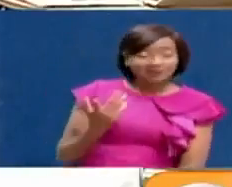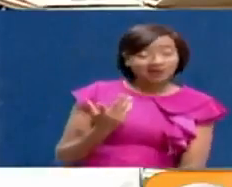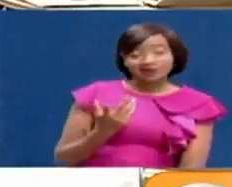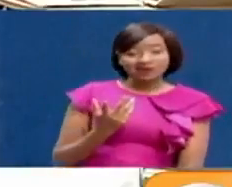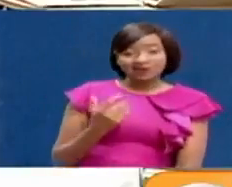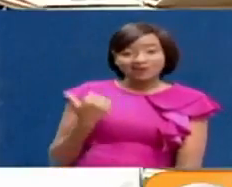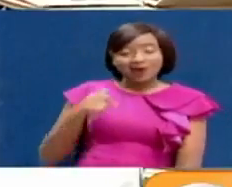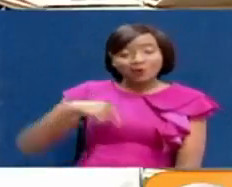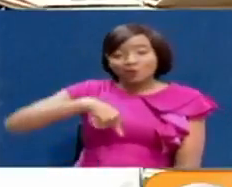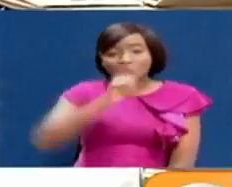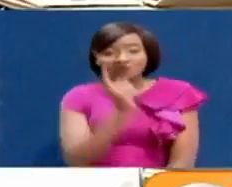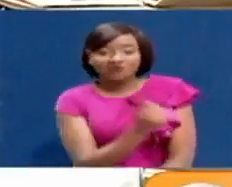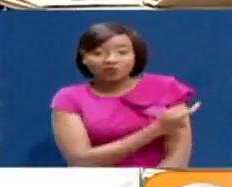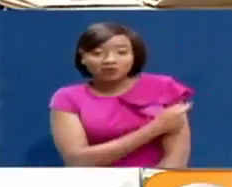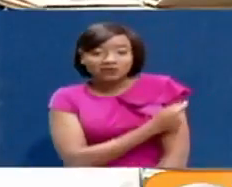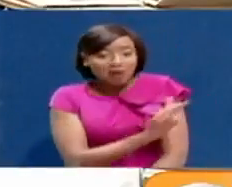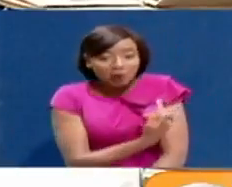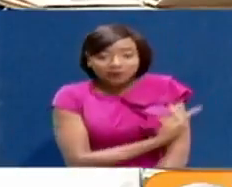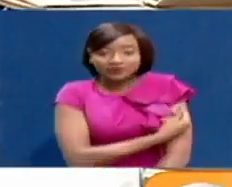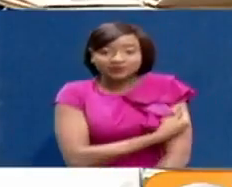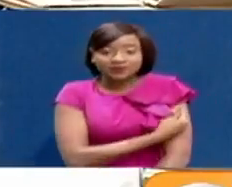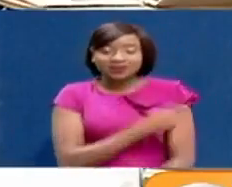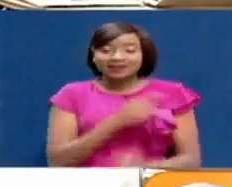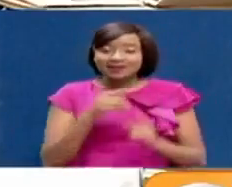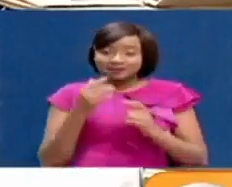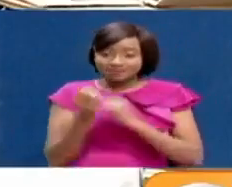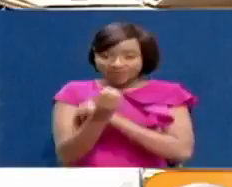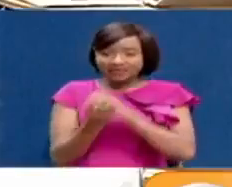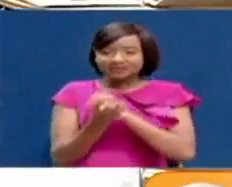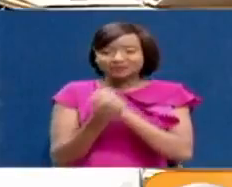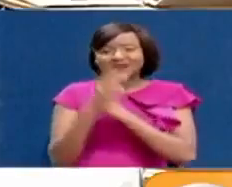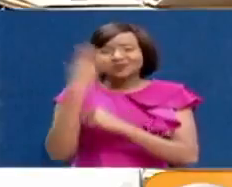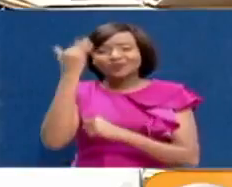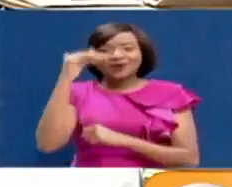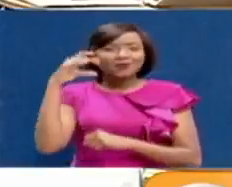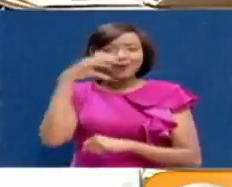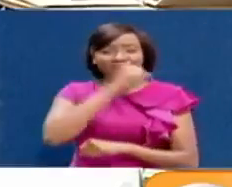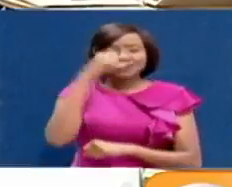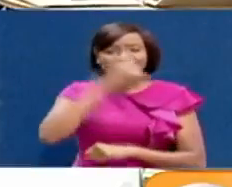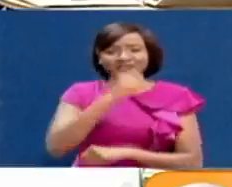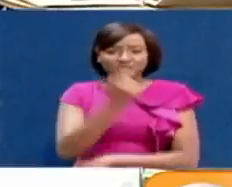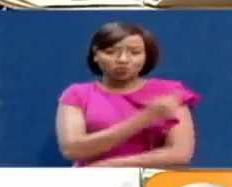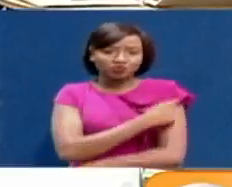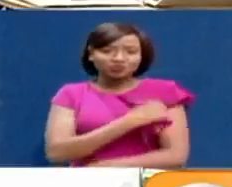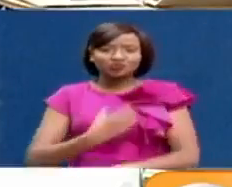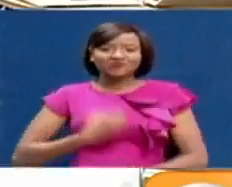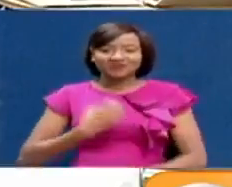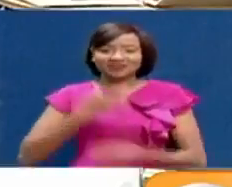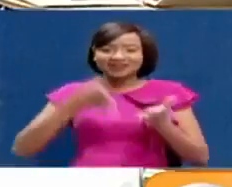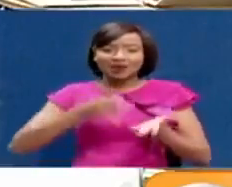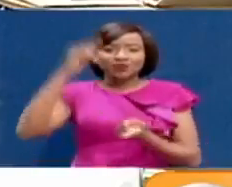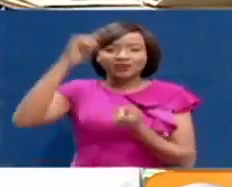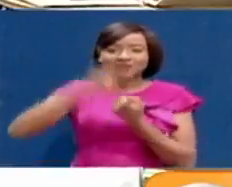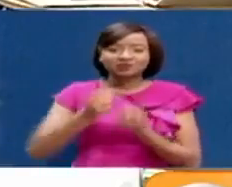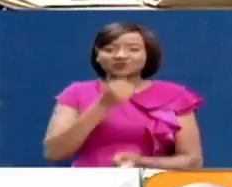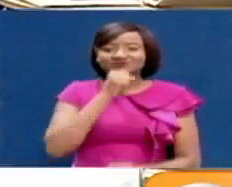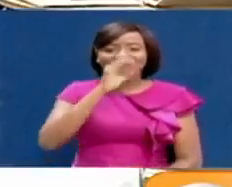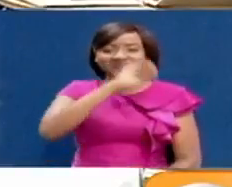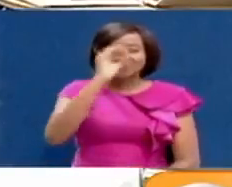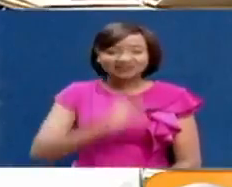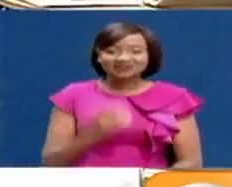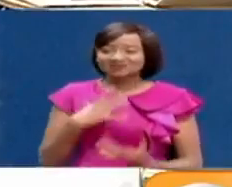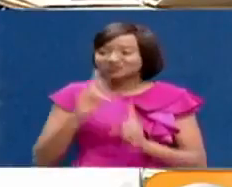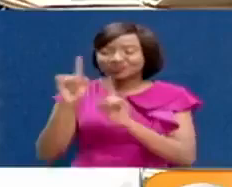vulnerable. Kadzo Gunga reports on the dangers of missing the hospital visits that have now reduced by up to 50% in some